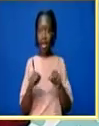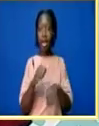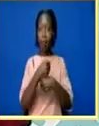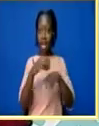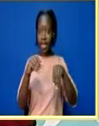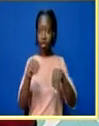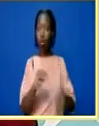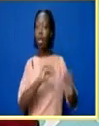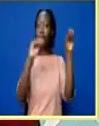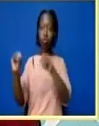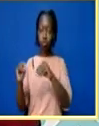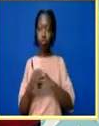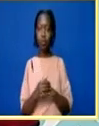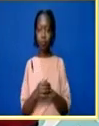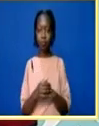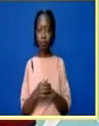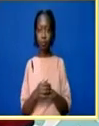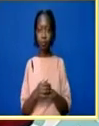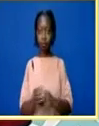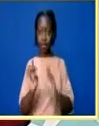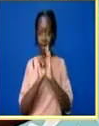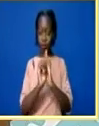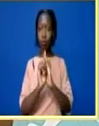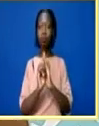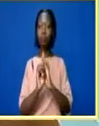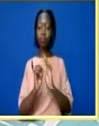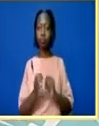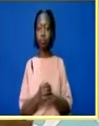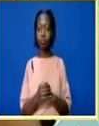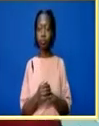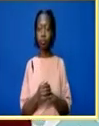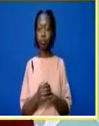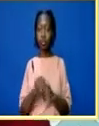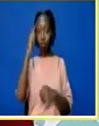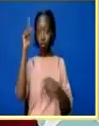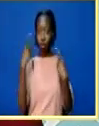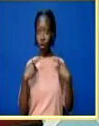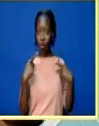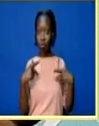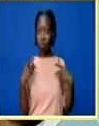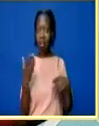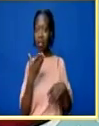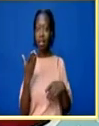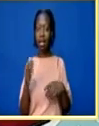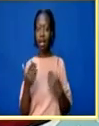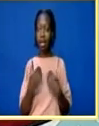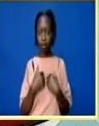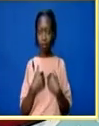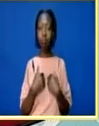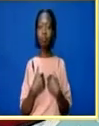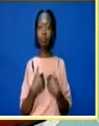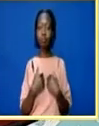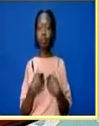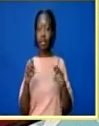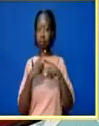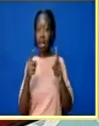the wild winds. Uh-huh. And usually, to my people, uh-huh. we have a very different name for it. Uh-huh. But all I know